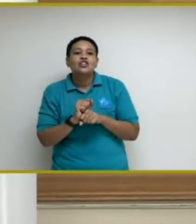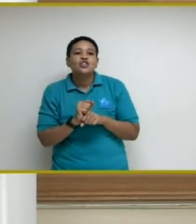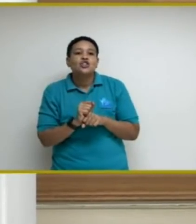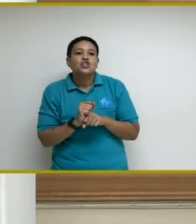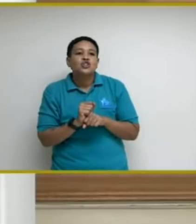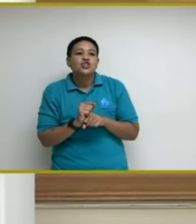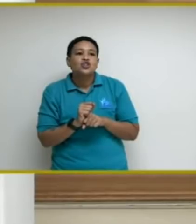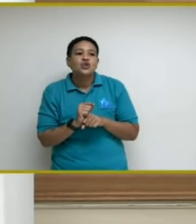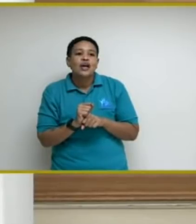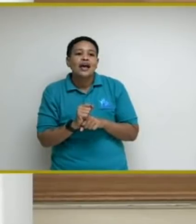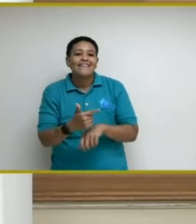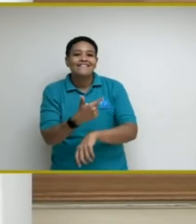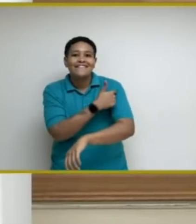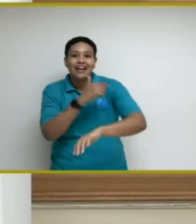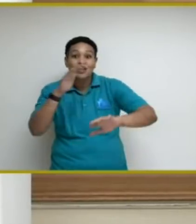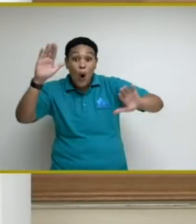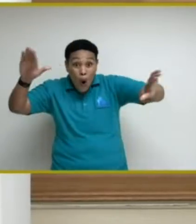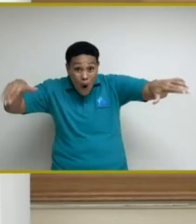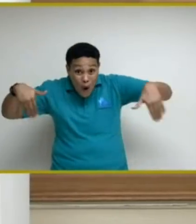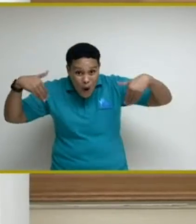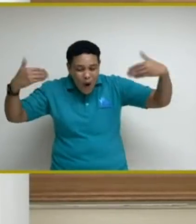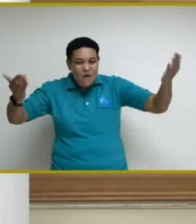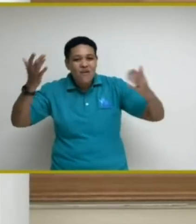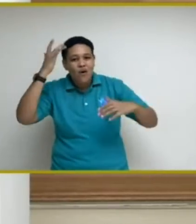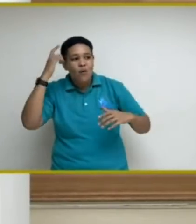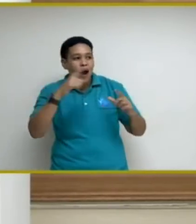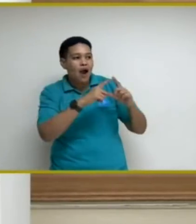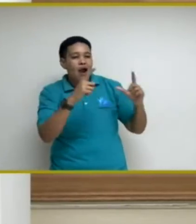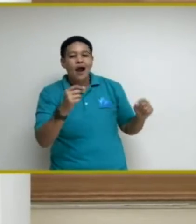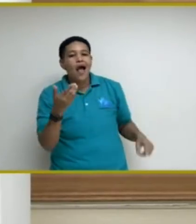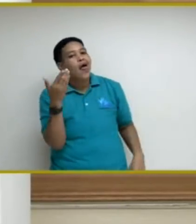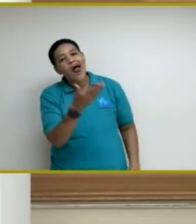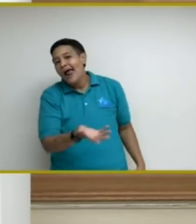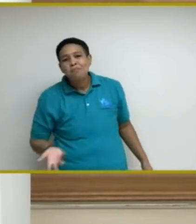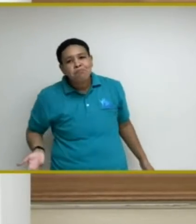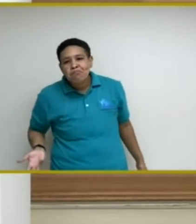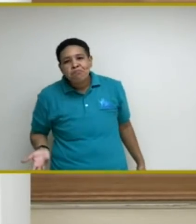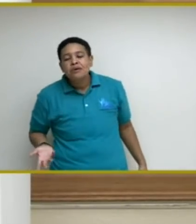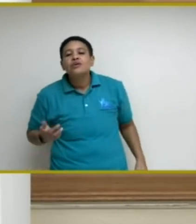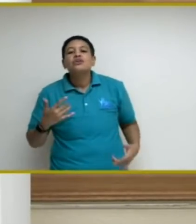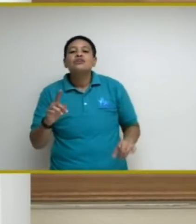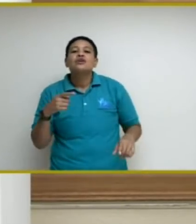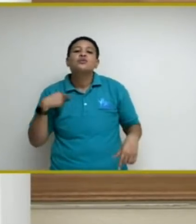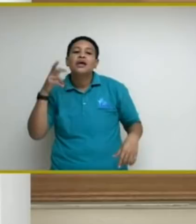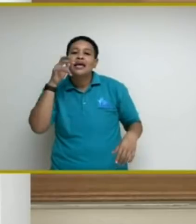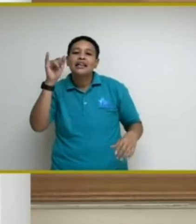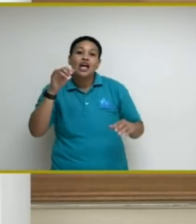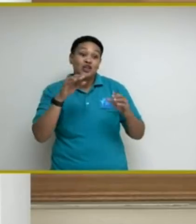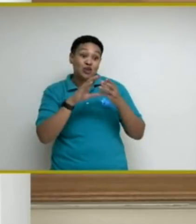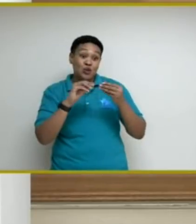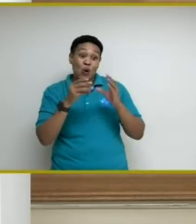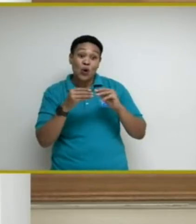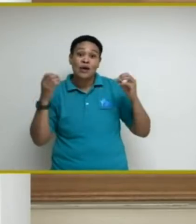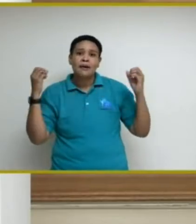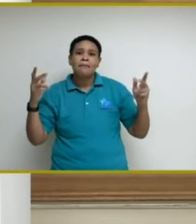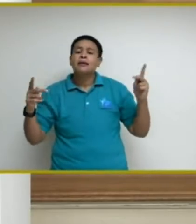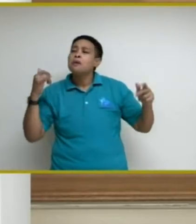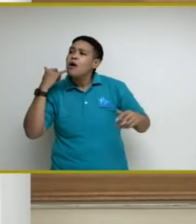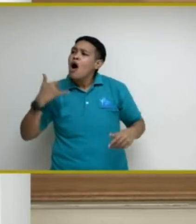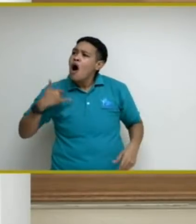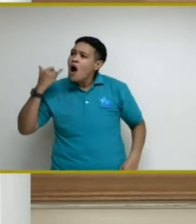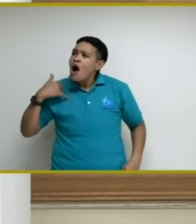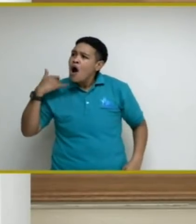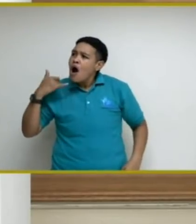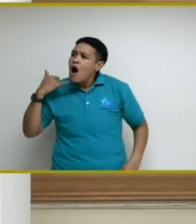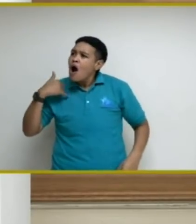vaccinated all over again because of the uselessness of this card. Since we aired that story, a number of other people have called me and messaged